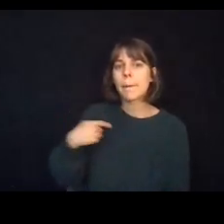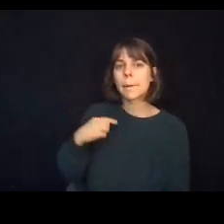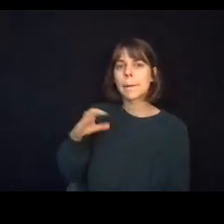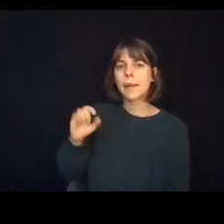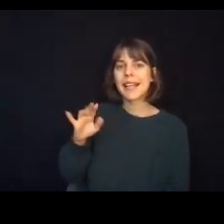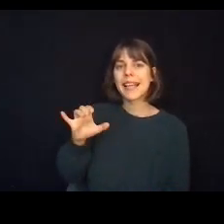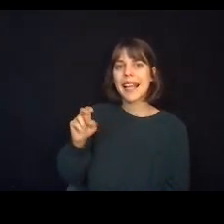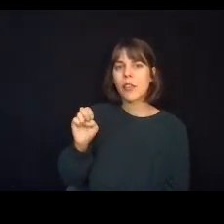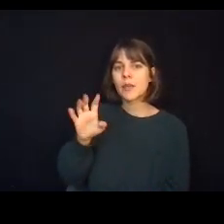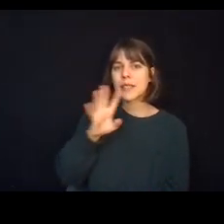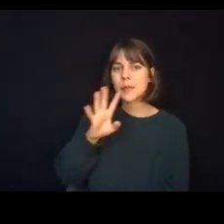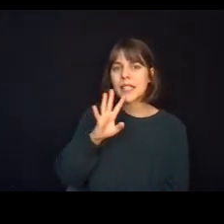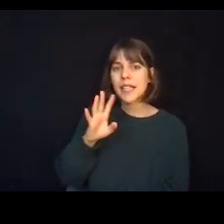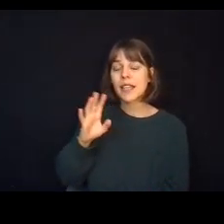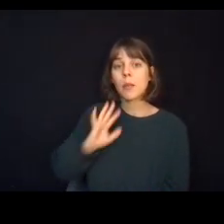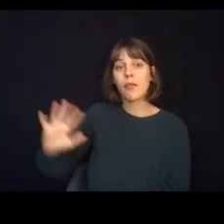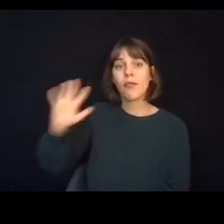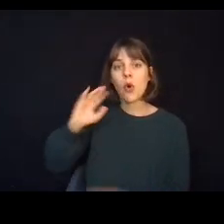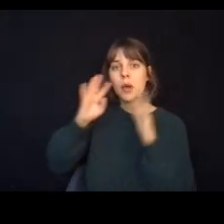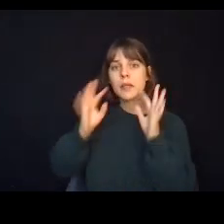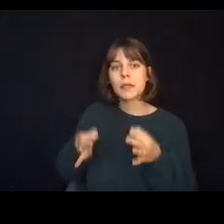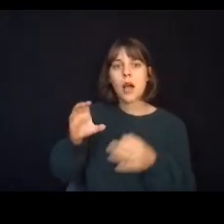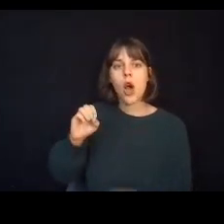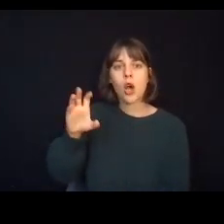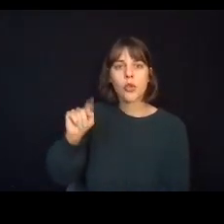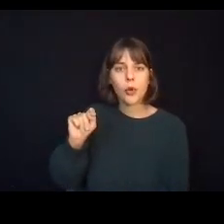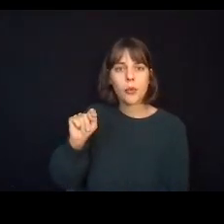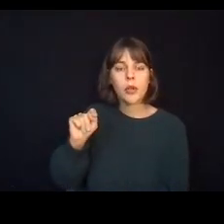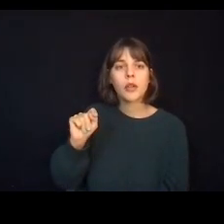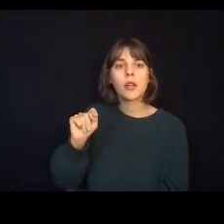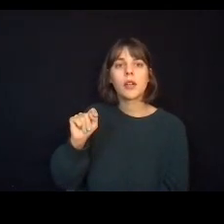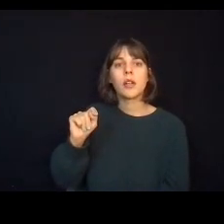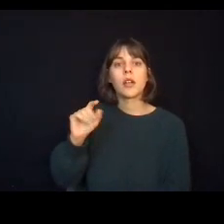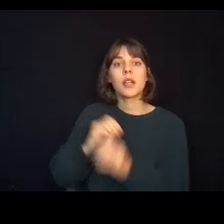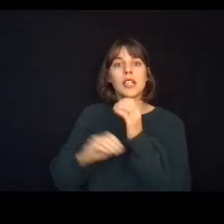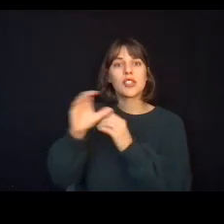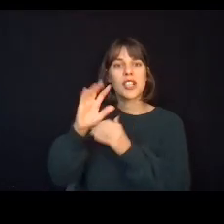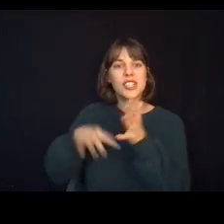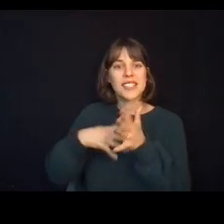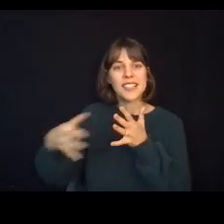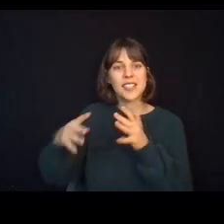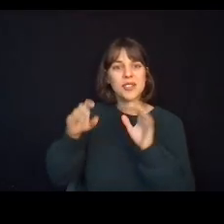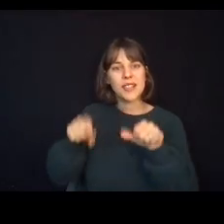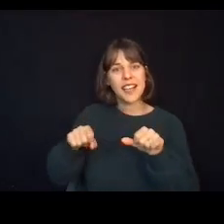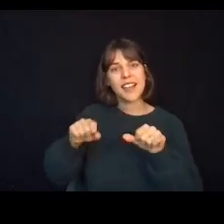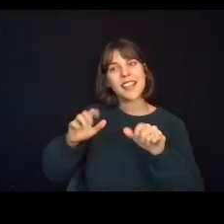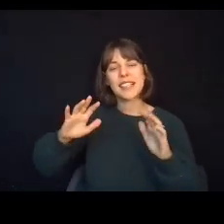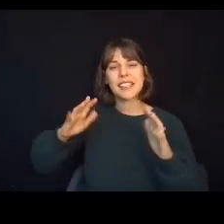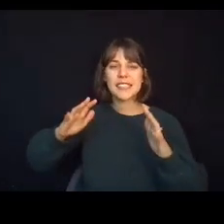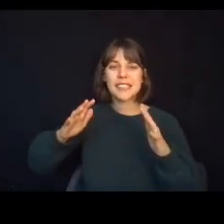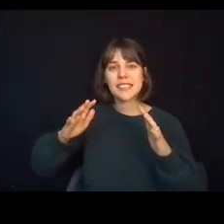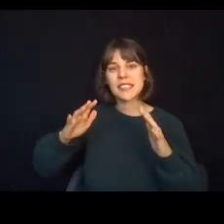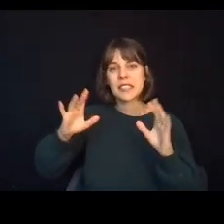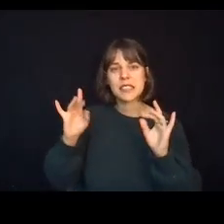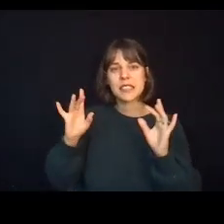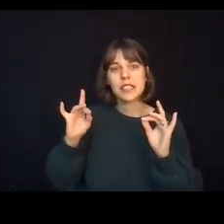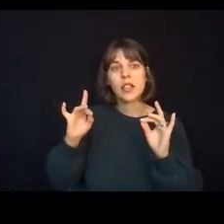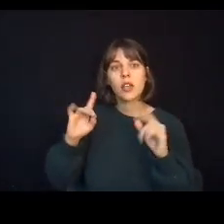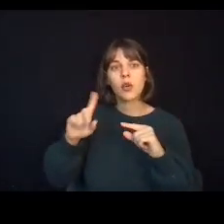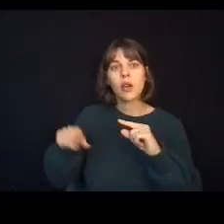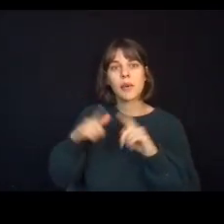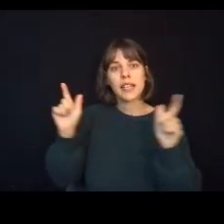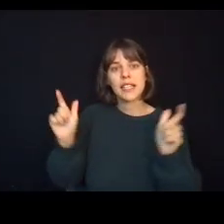It was originally, we had always said October. Okay. Construction schedules can get kind of spicy as we get closer down to, there might be, I